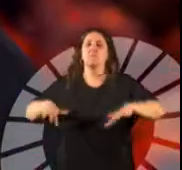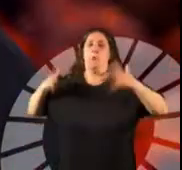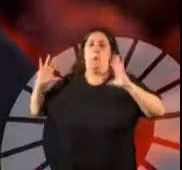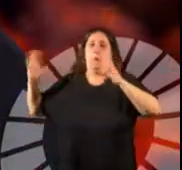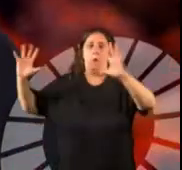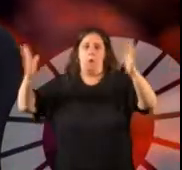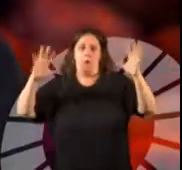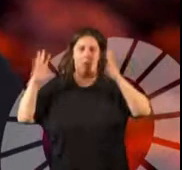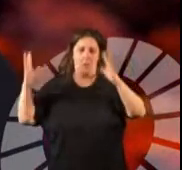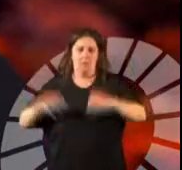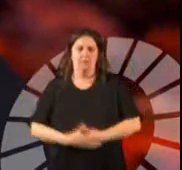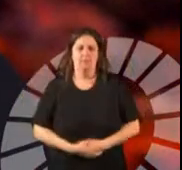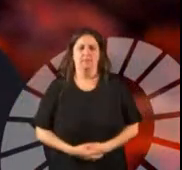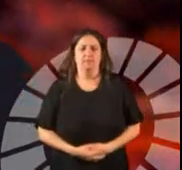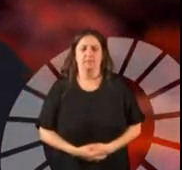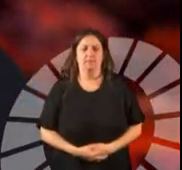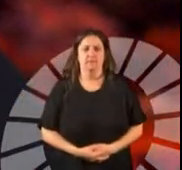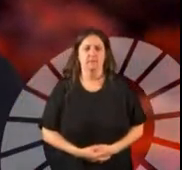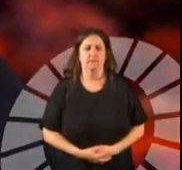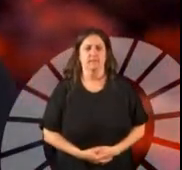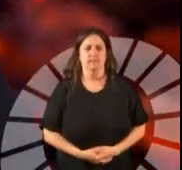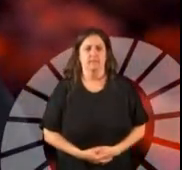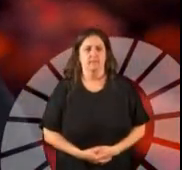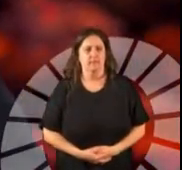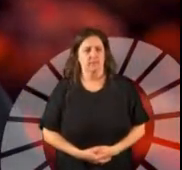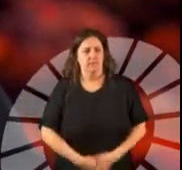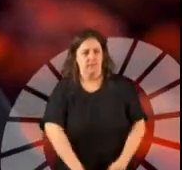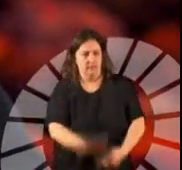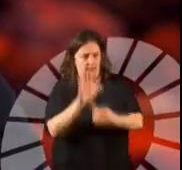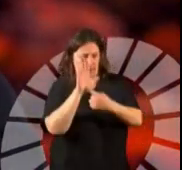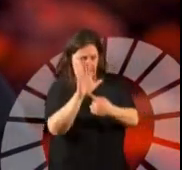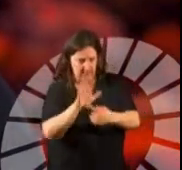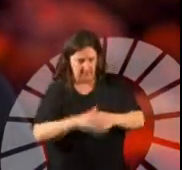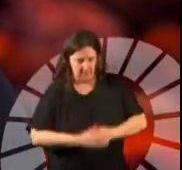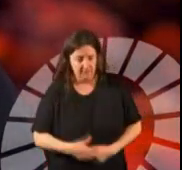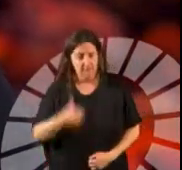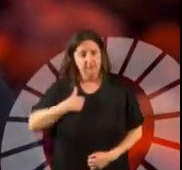Let me give you a personal example. After I was excised, my